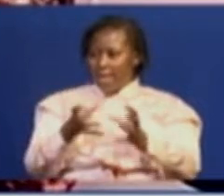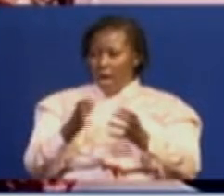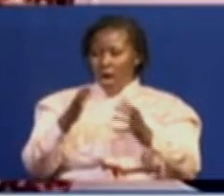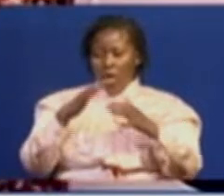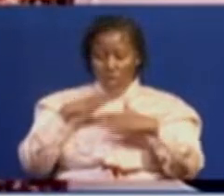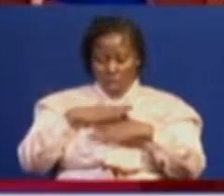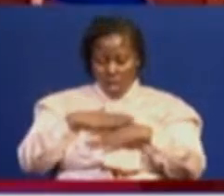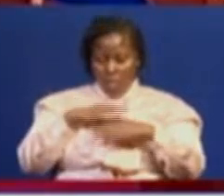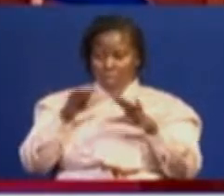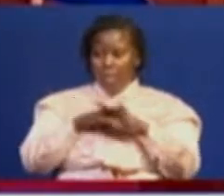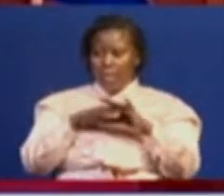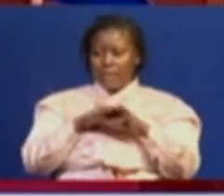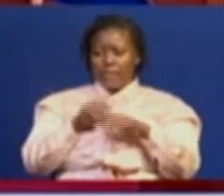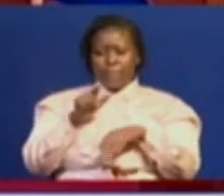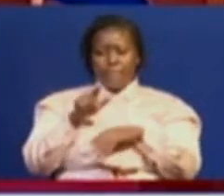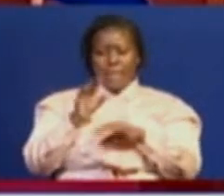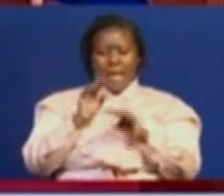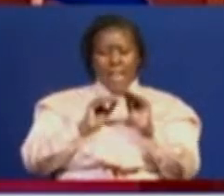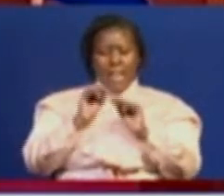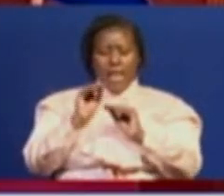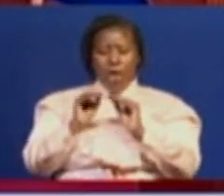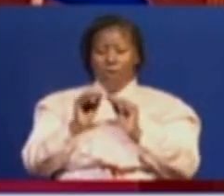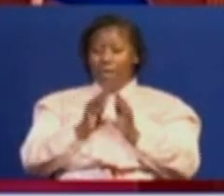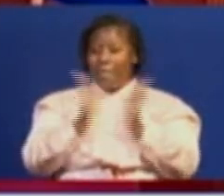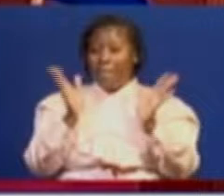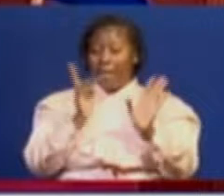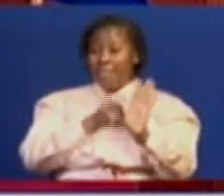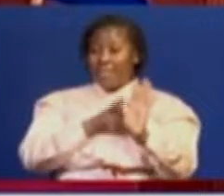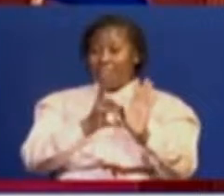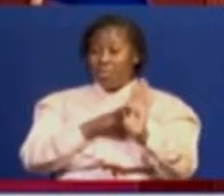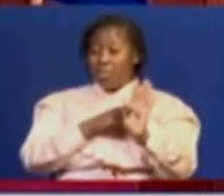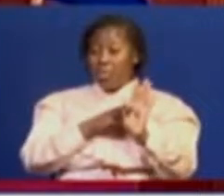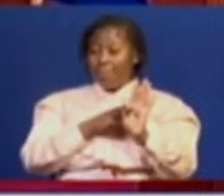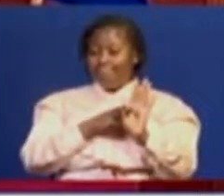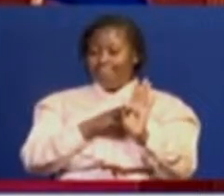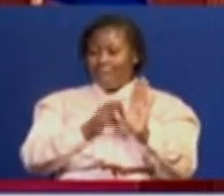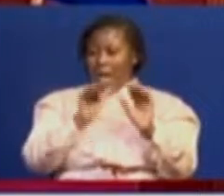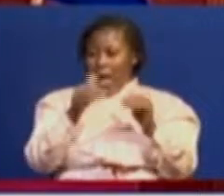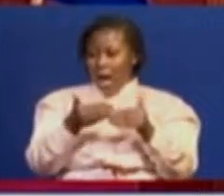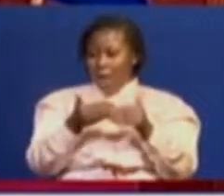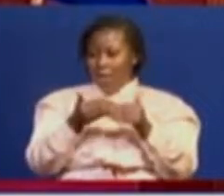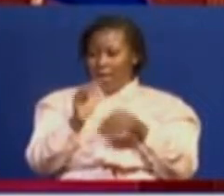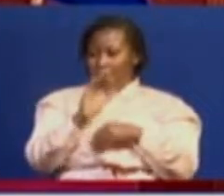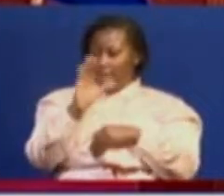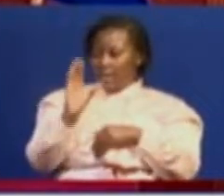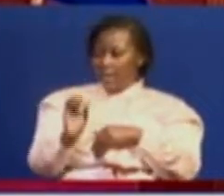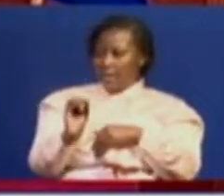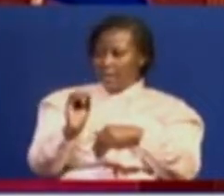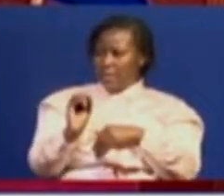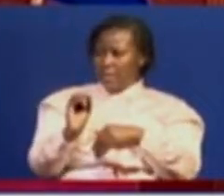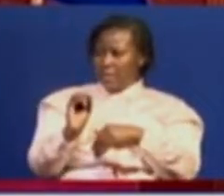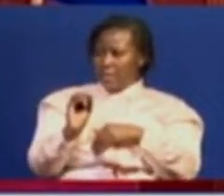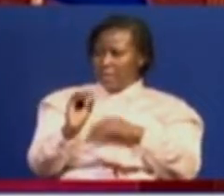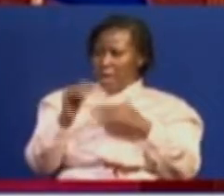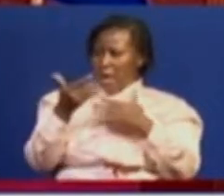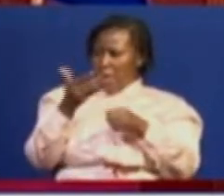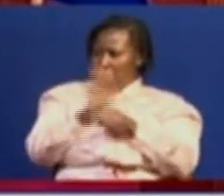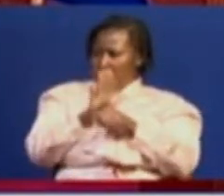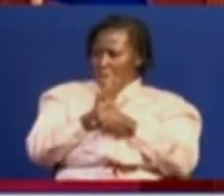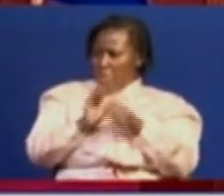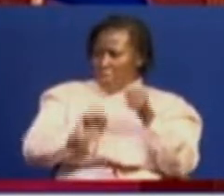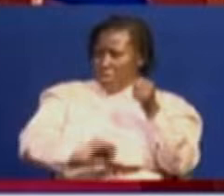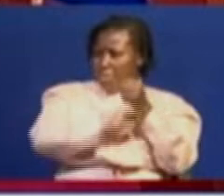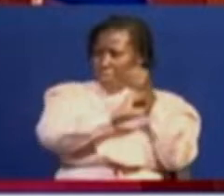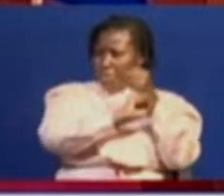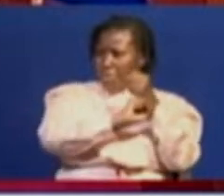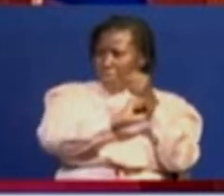media, honorable members. In the analysis of the public participation, in terms of percentage, how many were